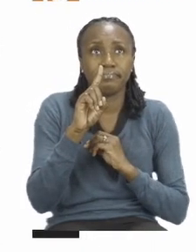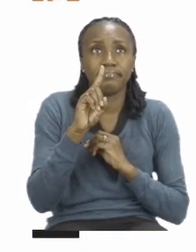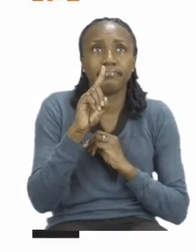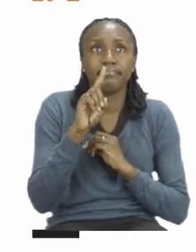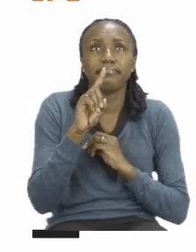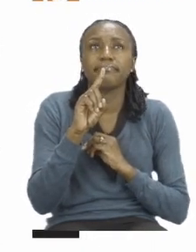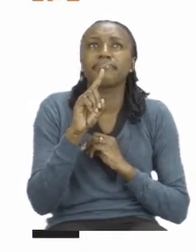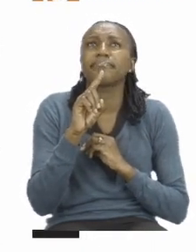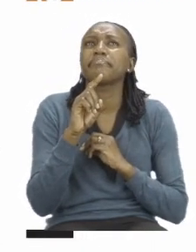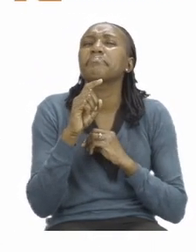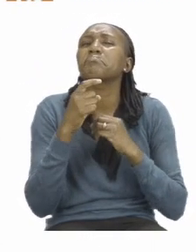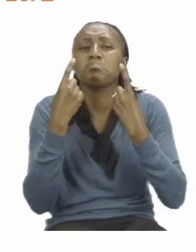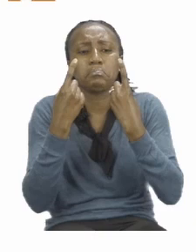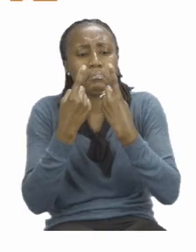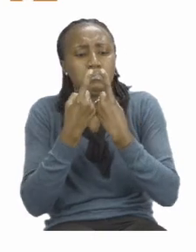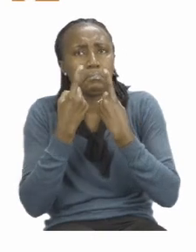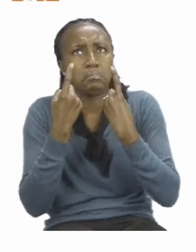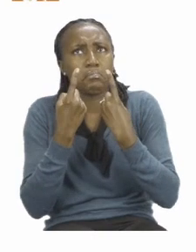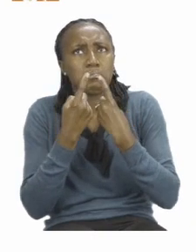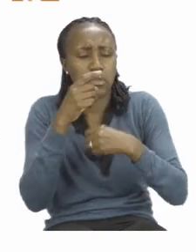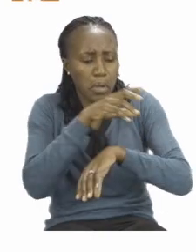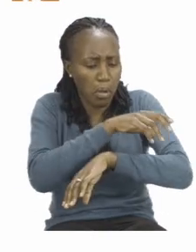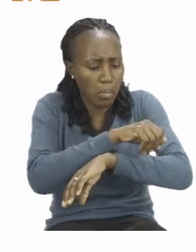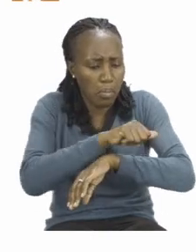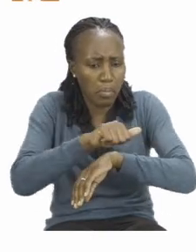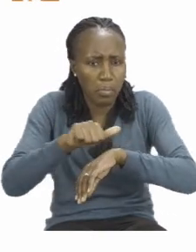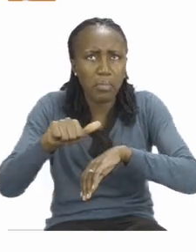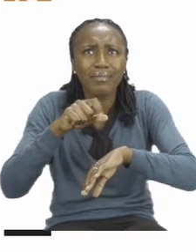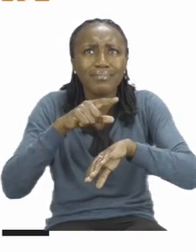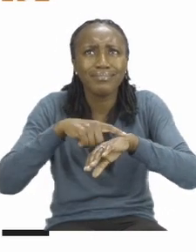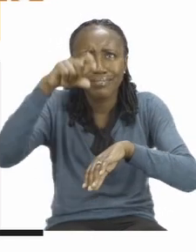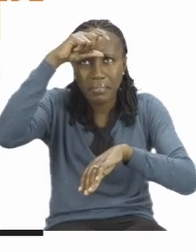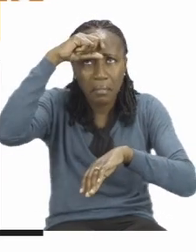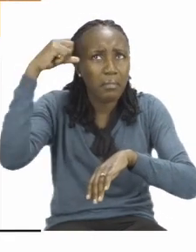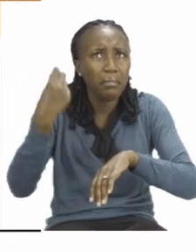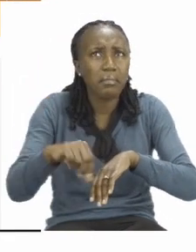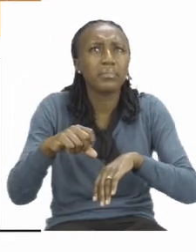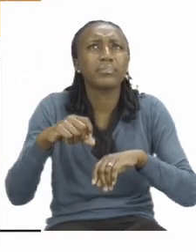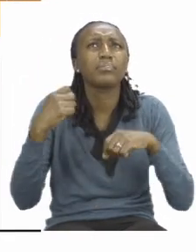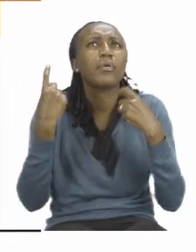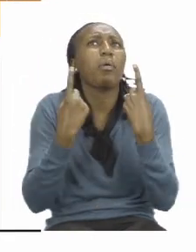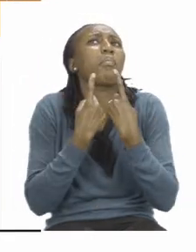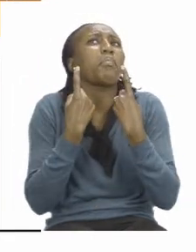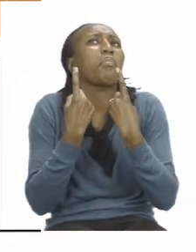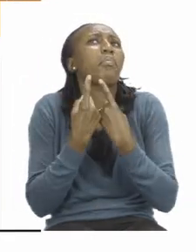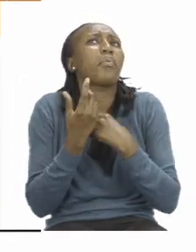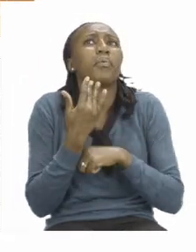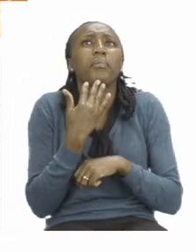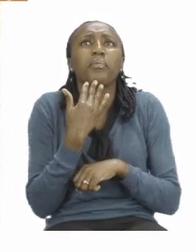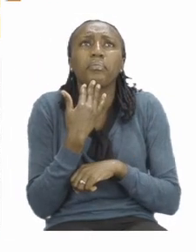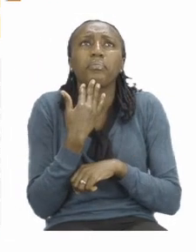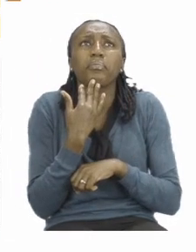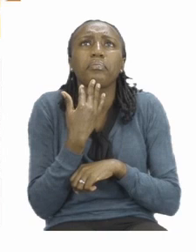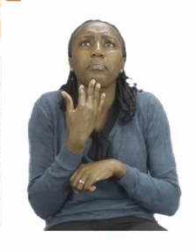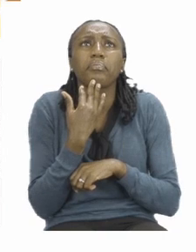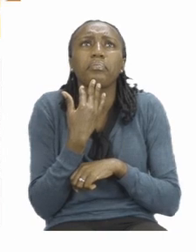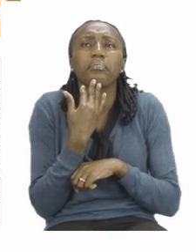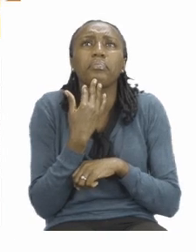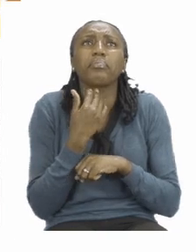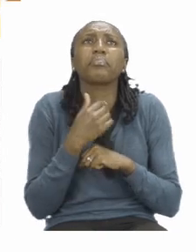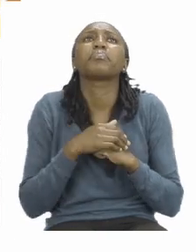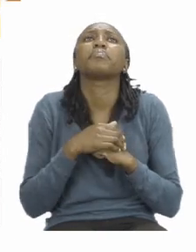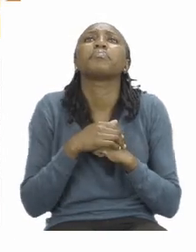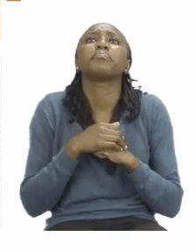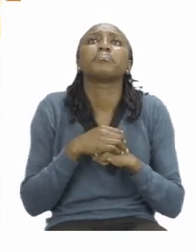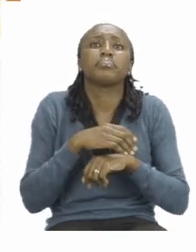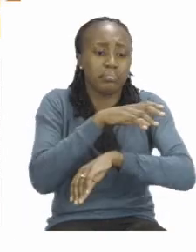who plays at the beach during summer? Who plays at the